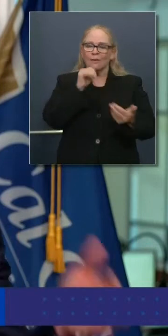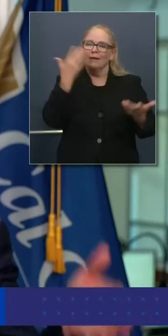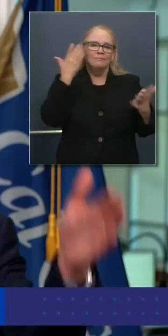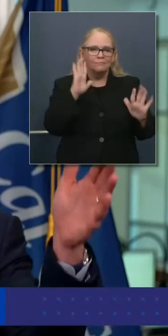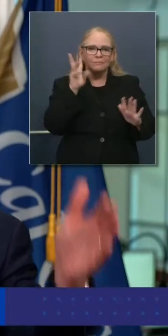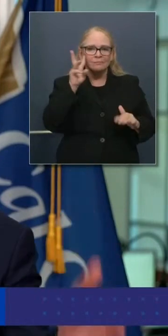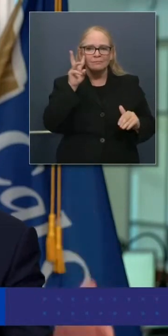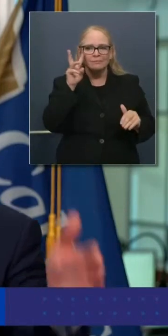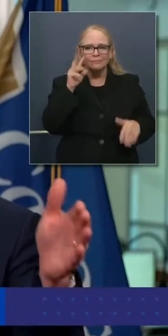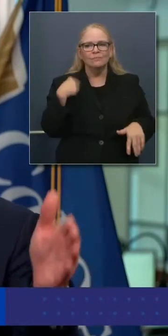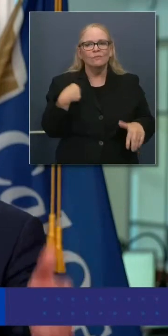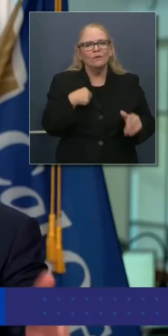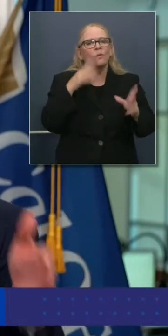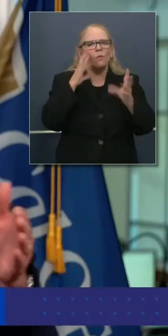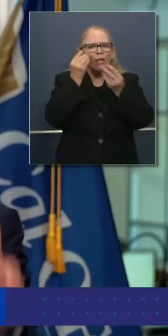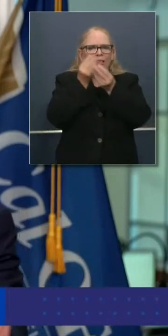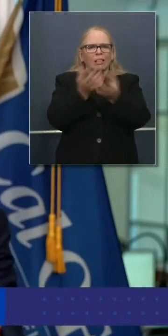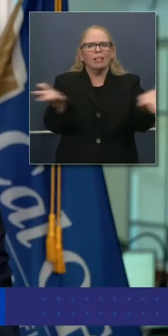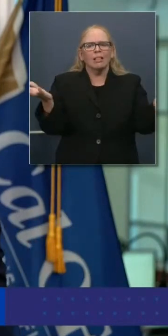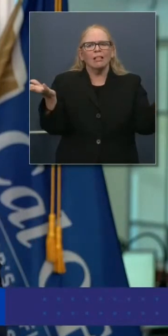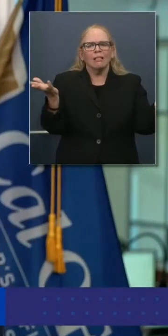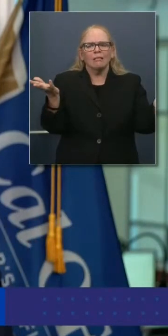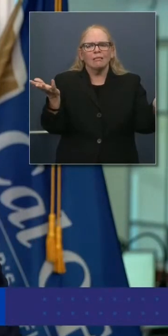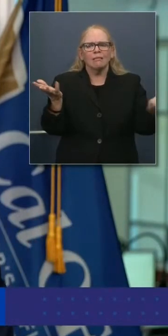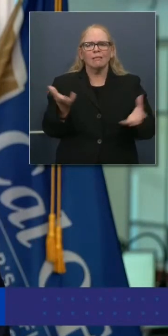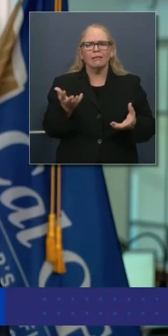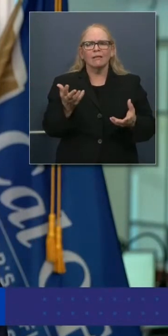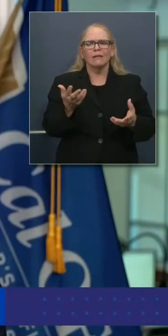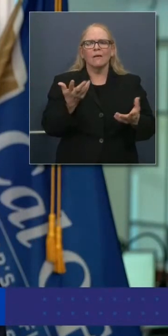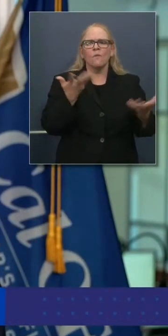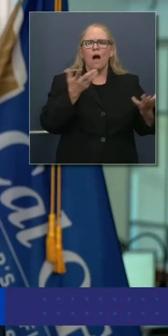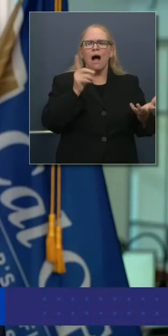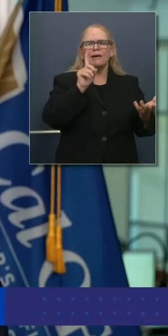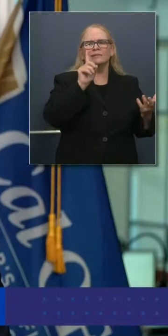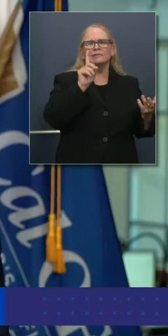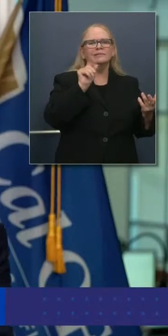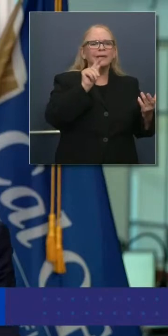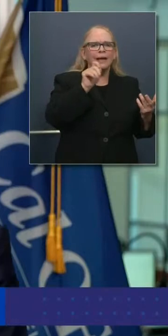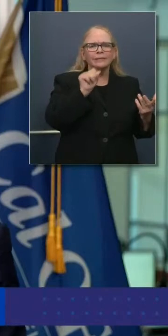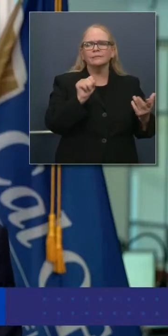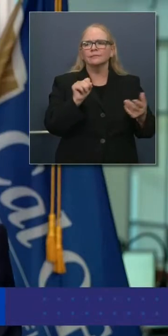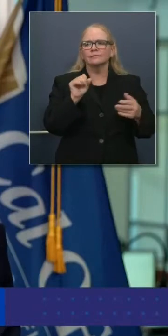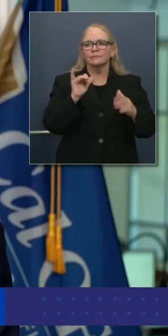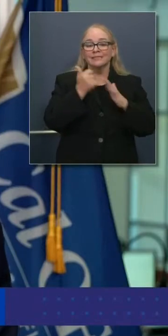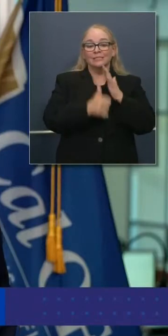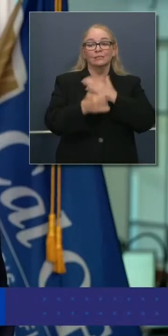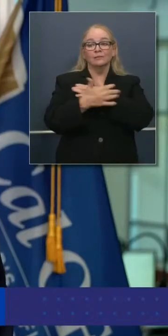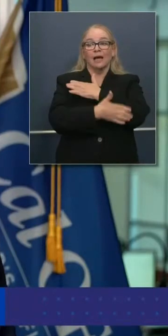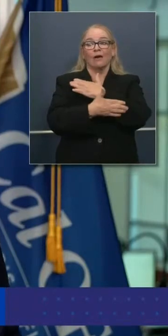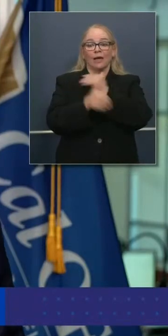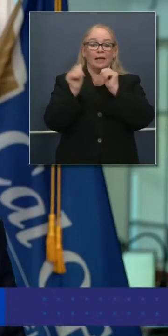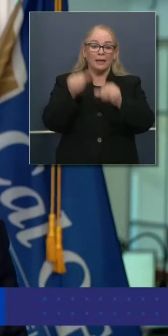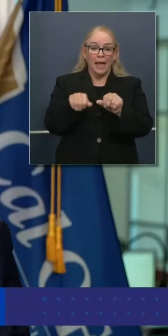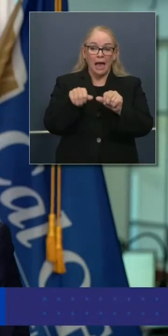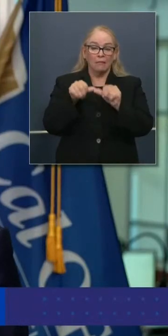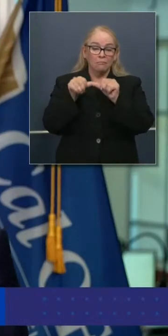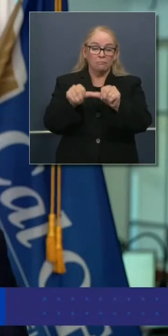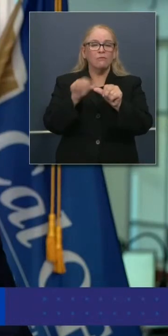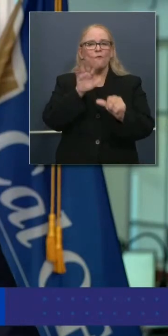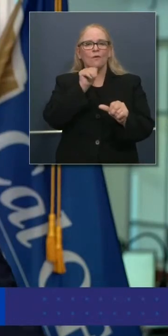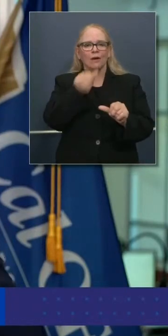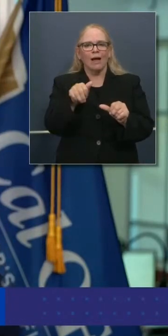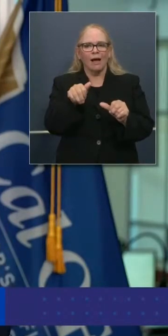We'll update on the basis of those dates the county monitoring list. I should just say this, I don't